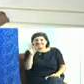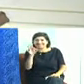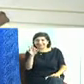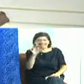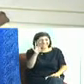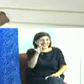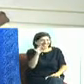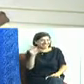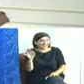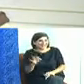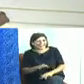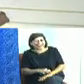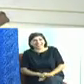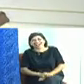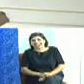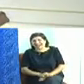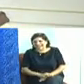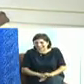1989. Oh.